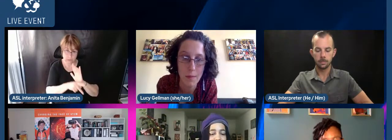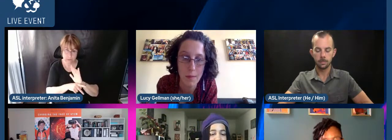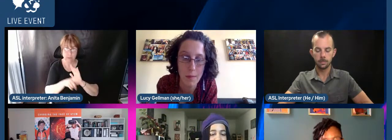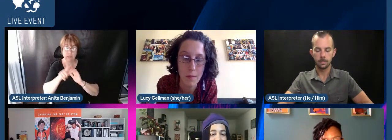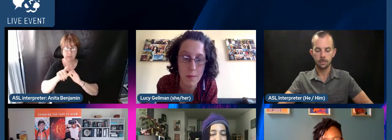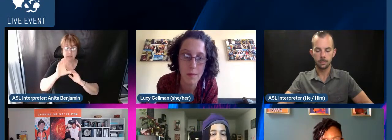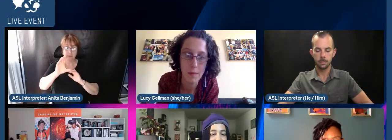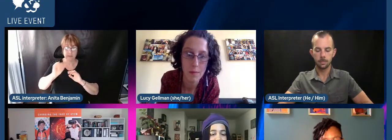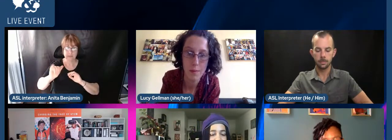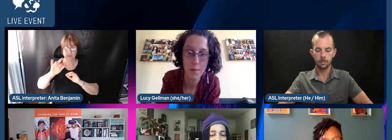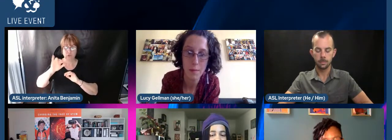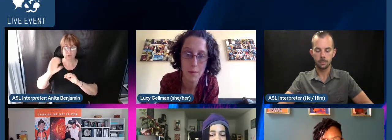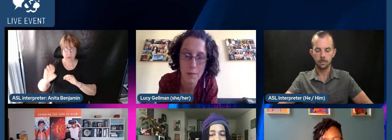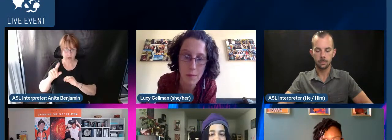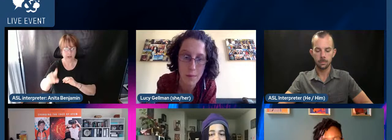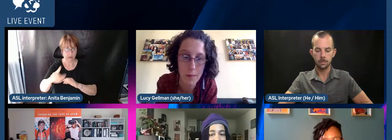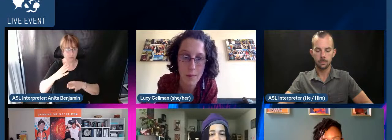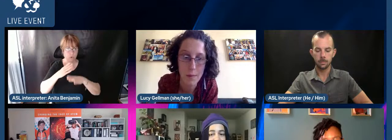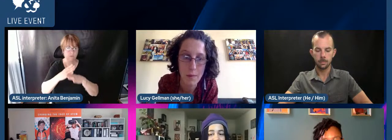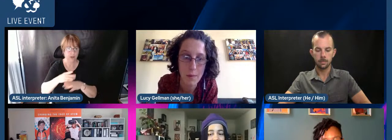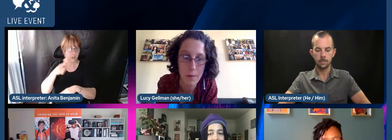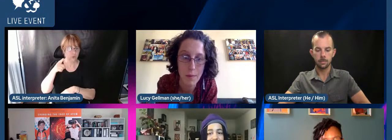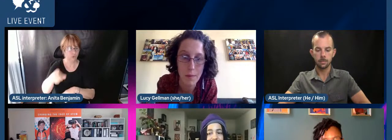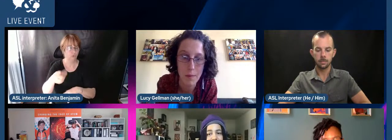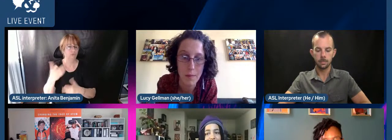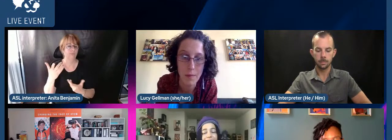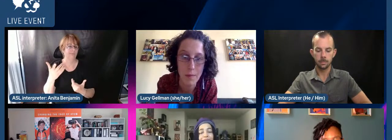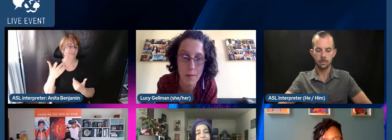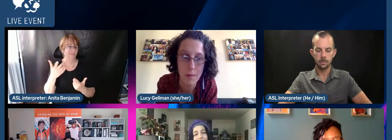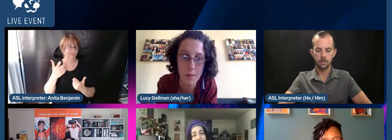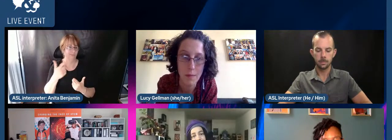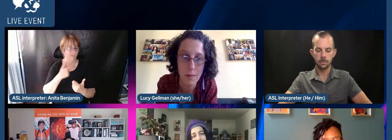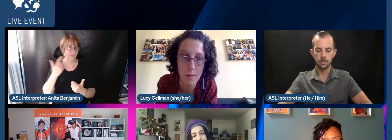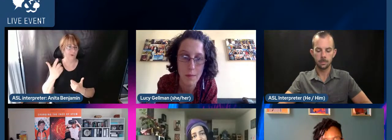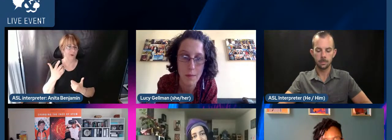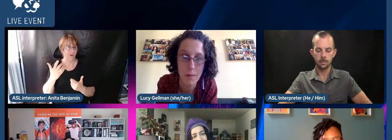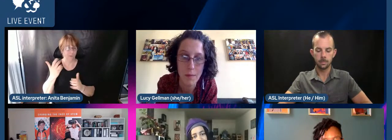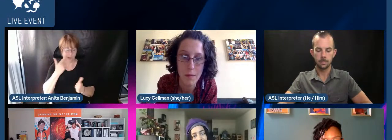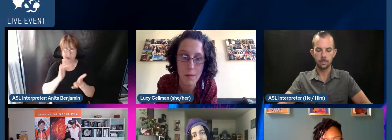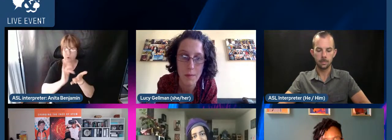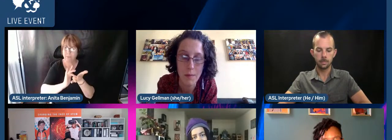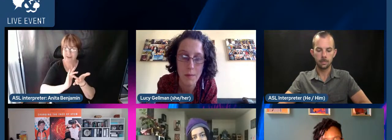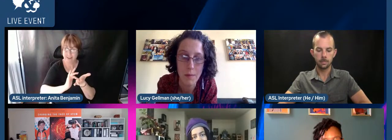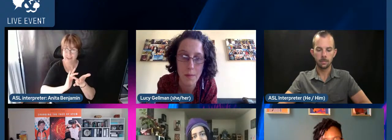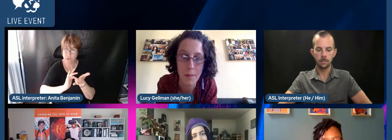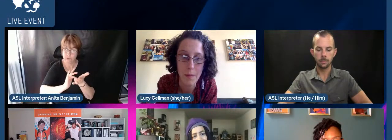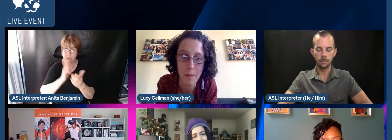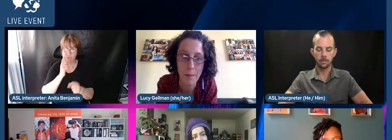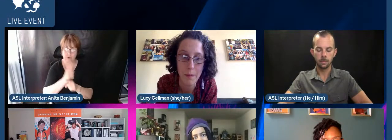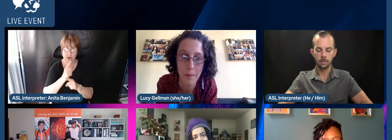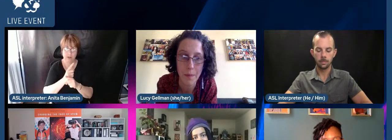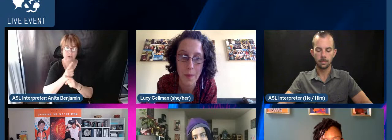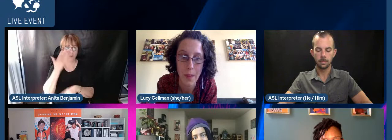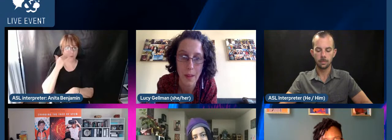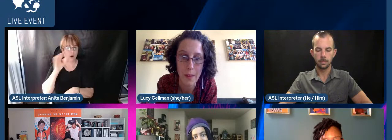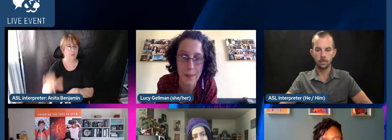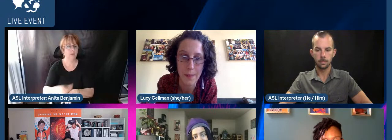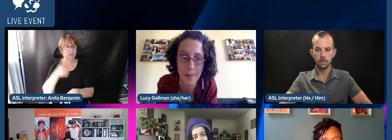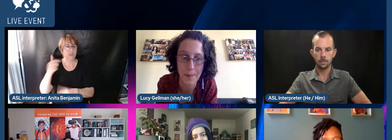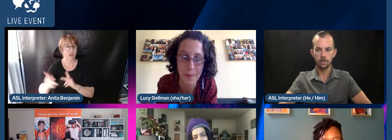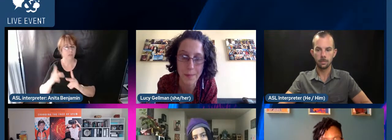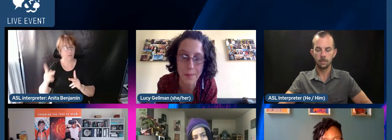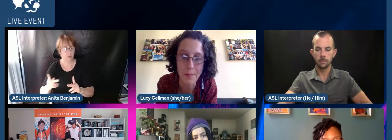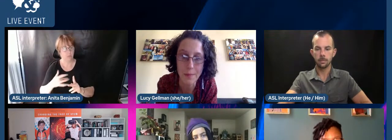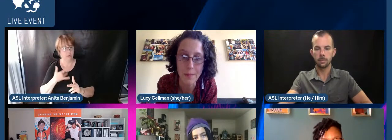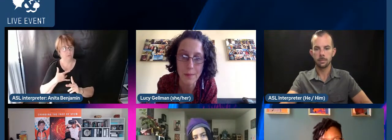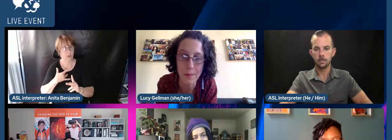you from getting your medicine because somebody else had something else that they wanted